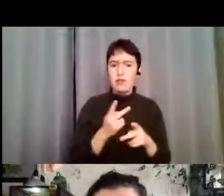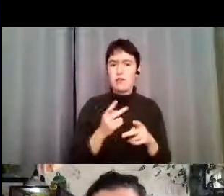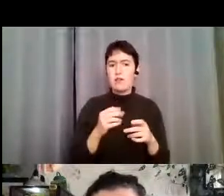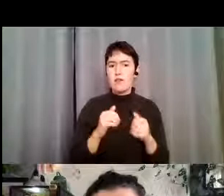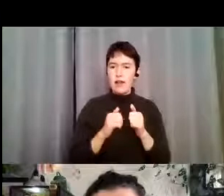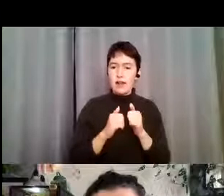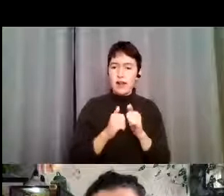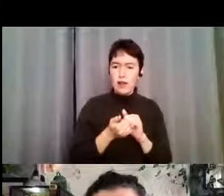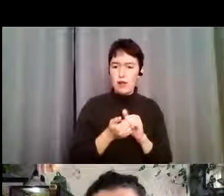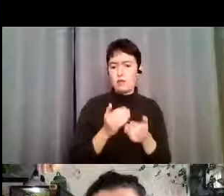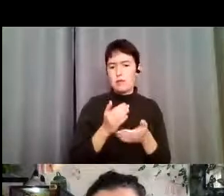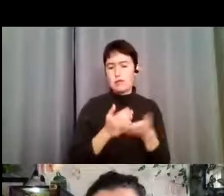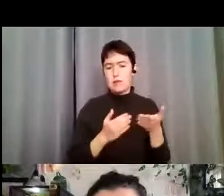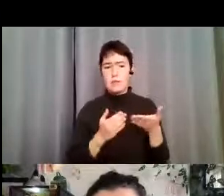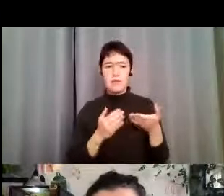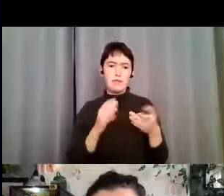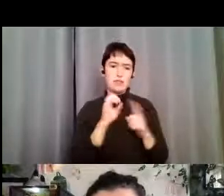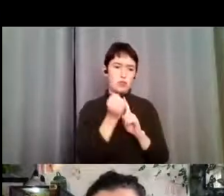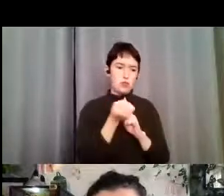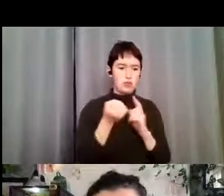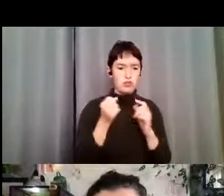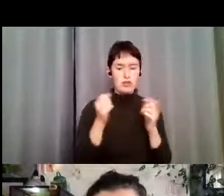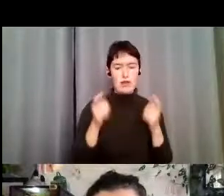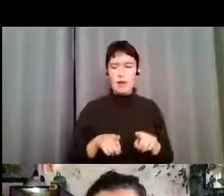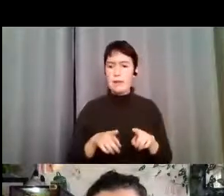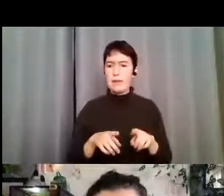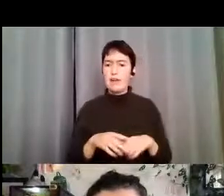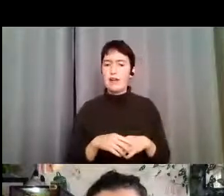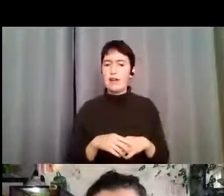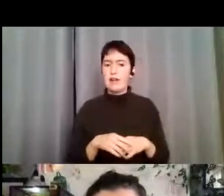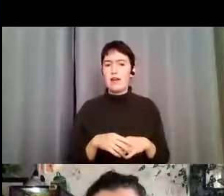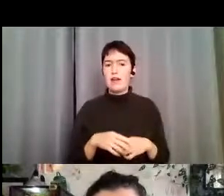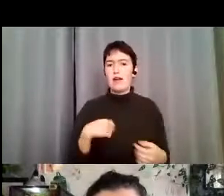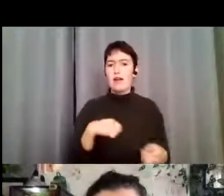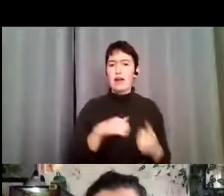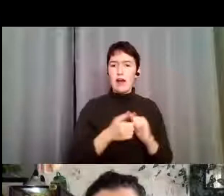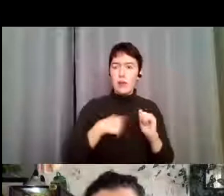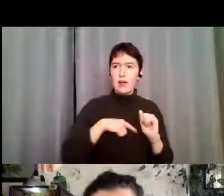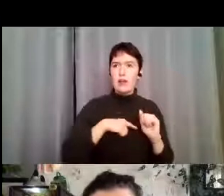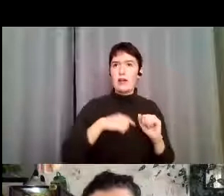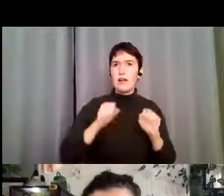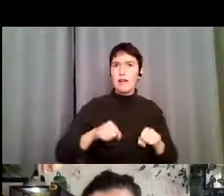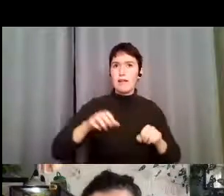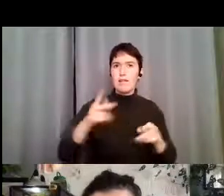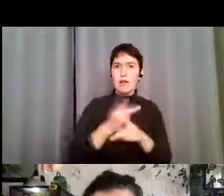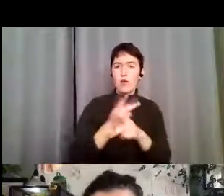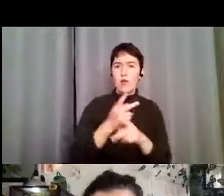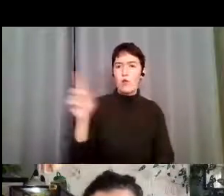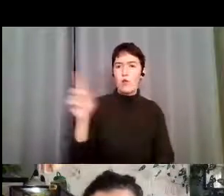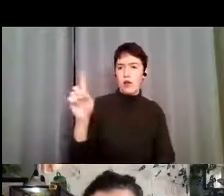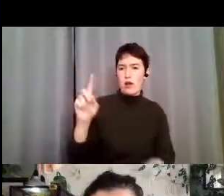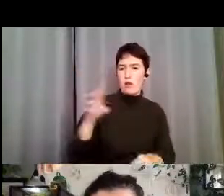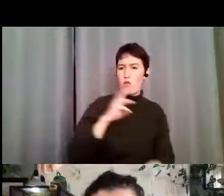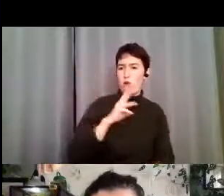would work, and how we could tell where that water came from. But these are some of the ideas. So one